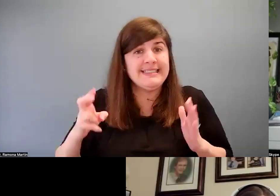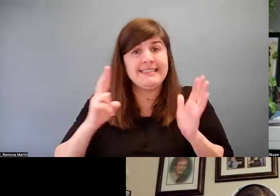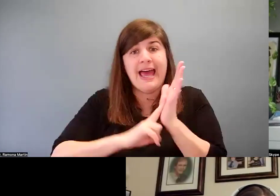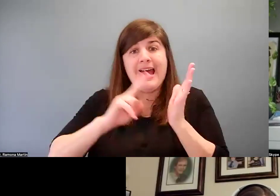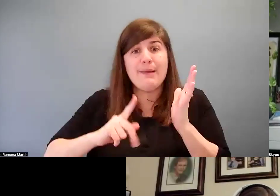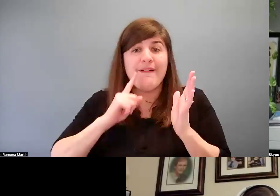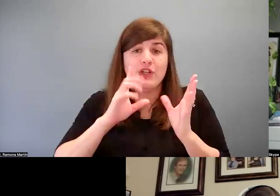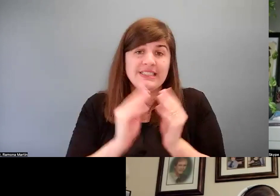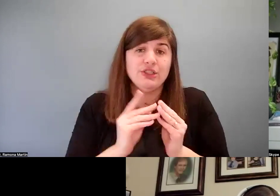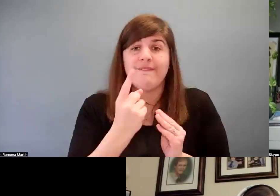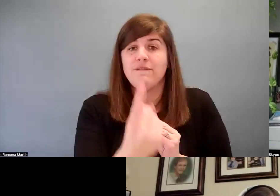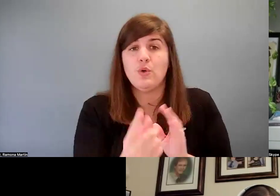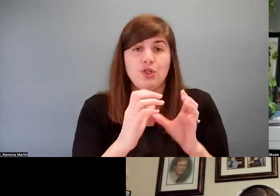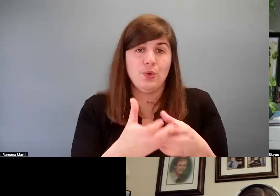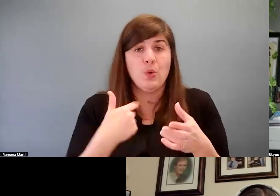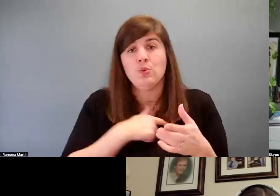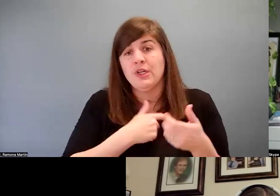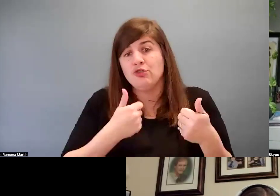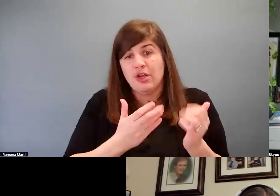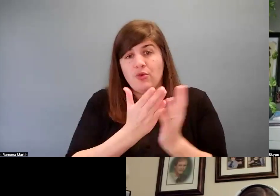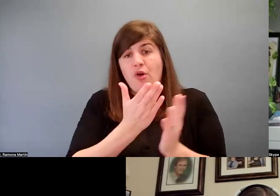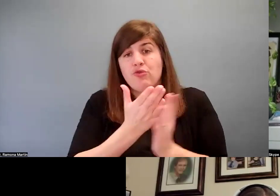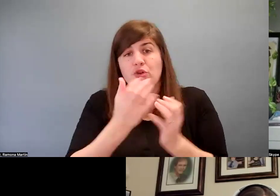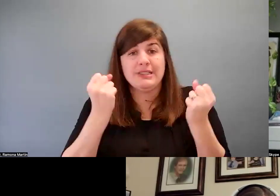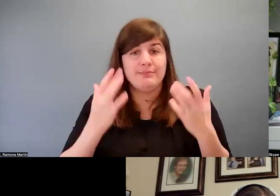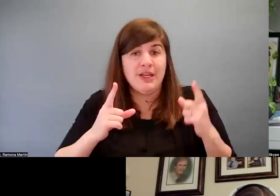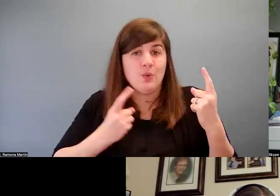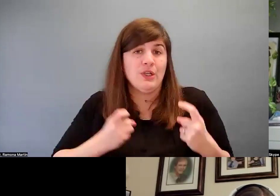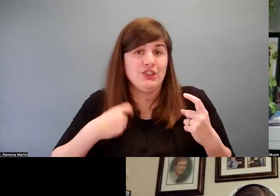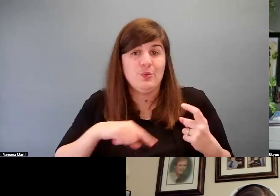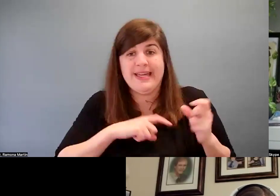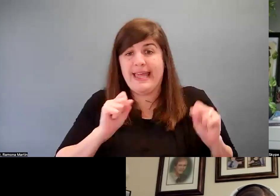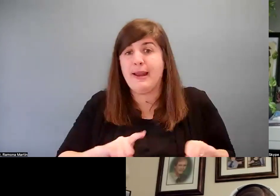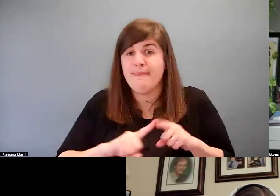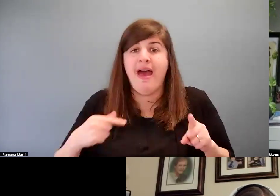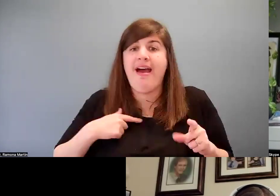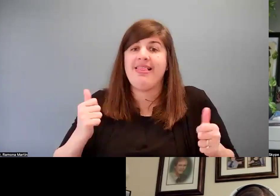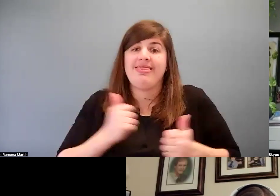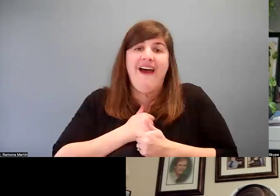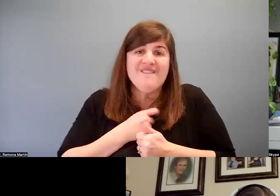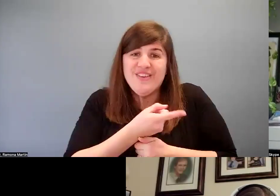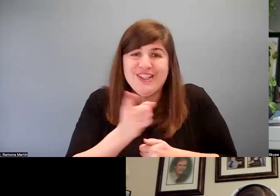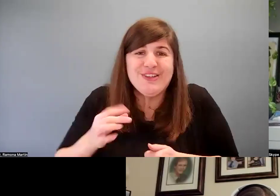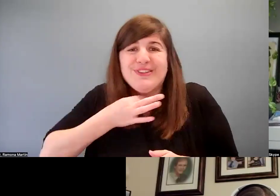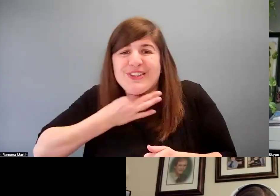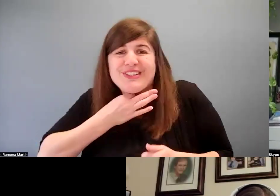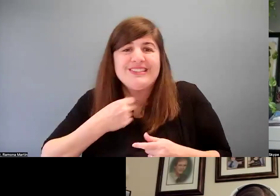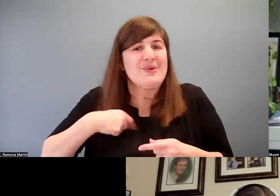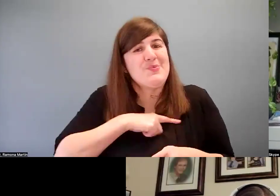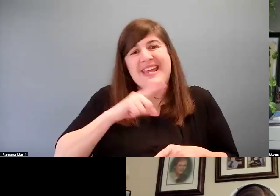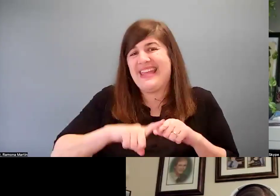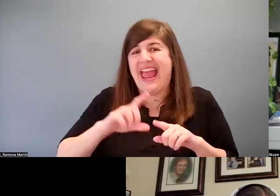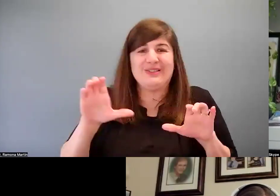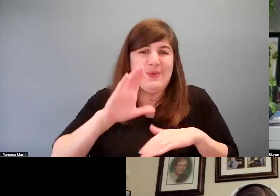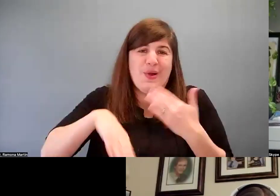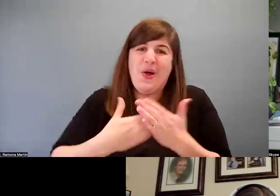a session just for you. We try to get through as many questions as we can here, but whew, we love how curious you are, but we can't do it all. We don't have